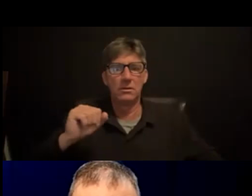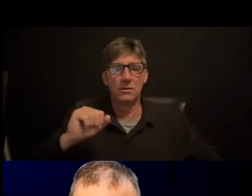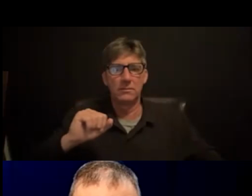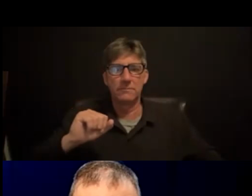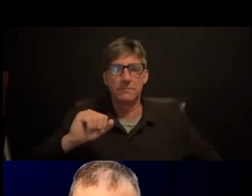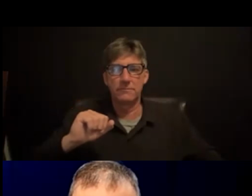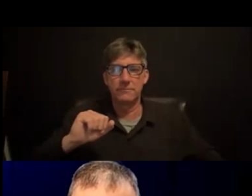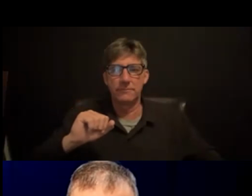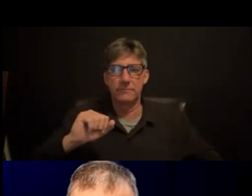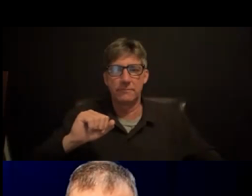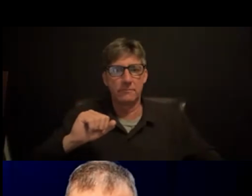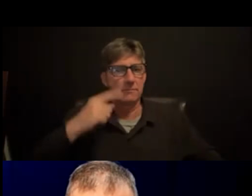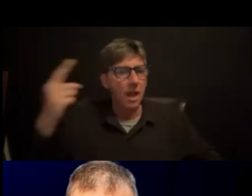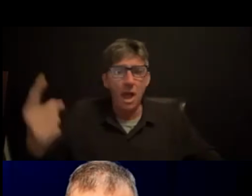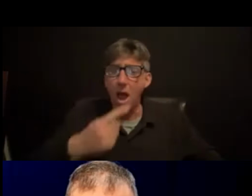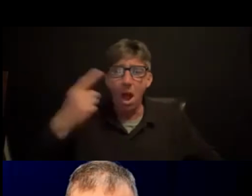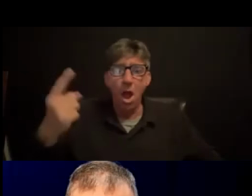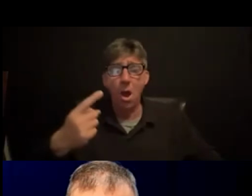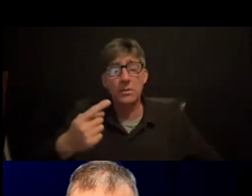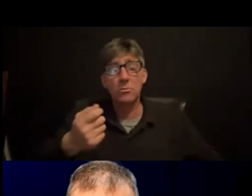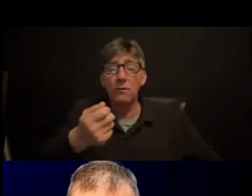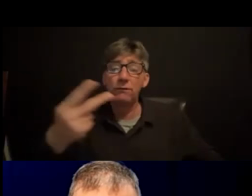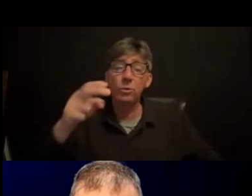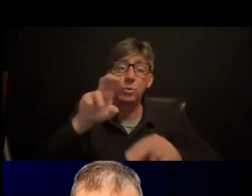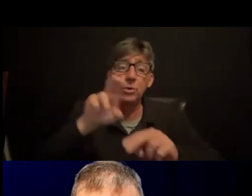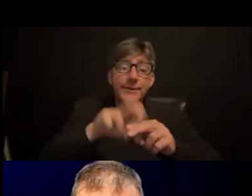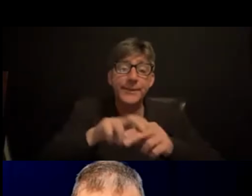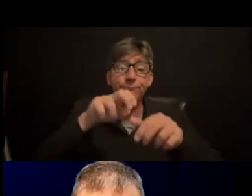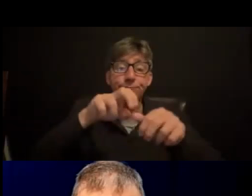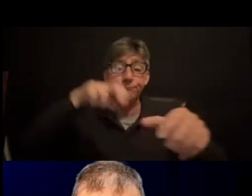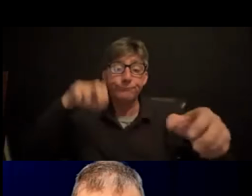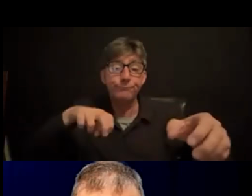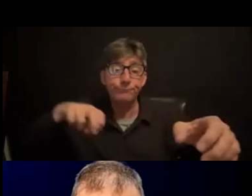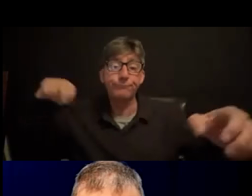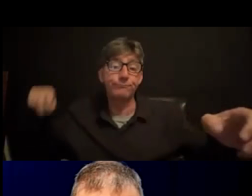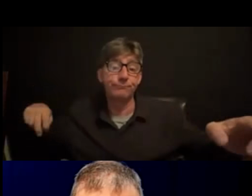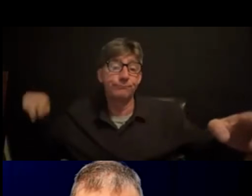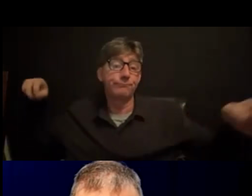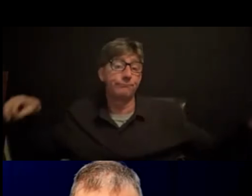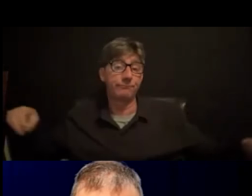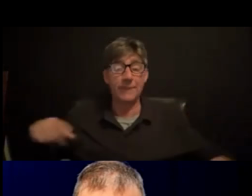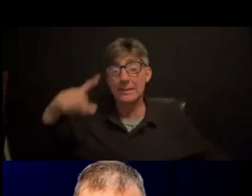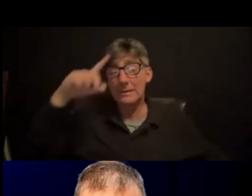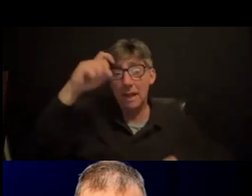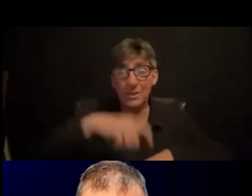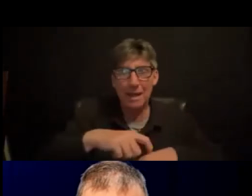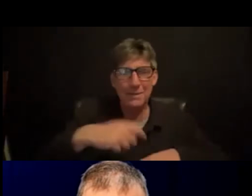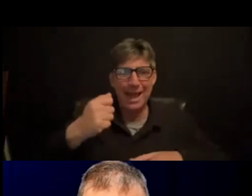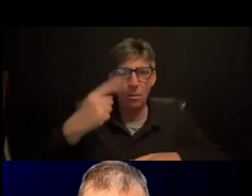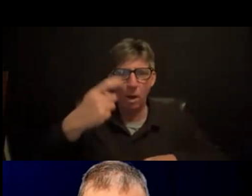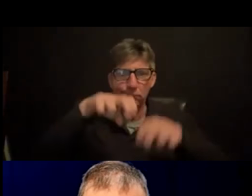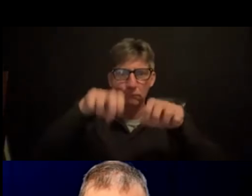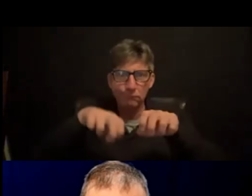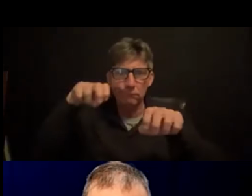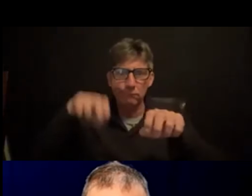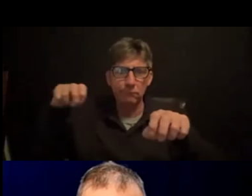I was always maybe a few seats from everyone, even at certain peaks during the summertime. Now I'm a seat away. I think the